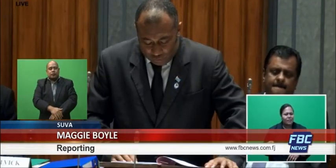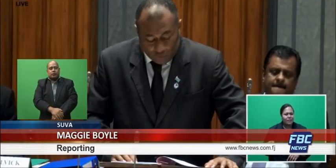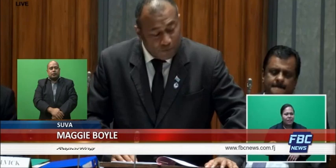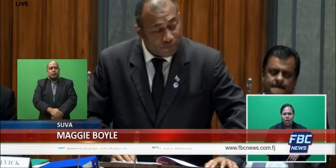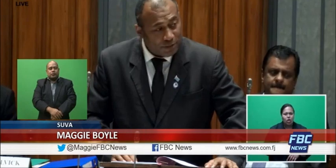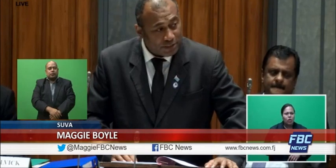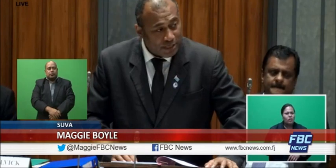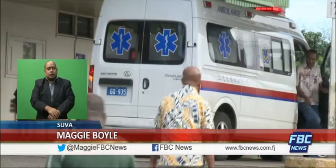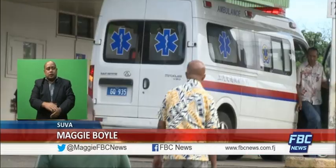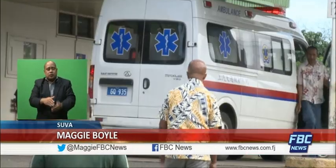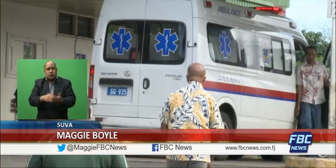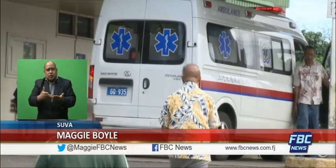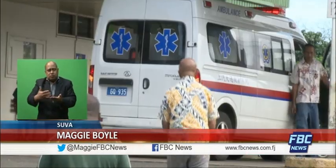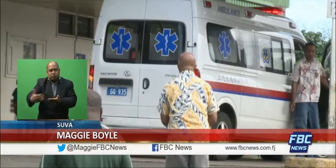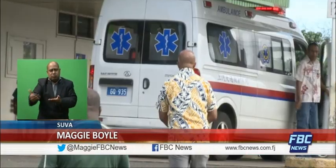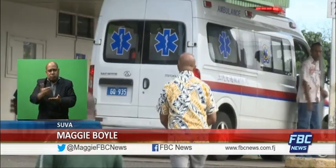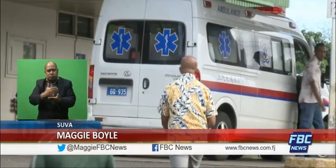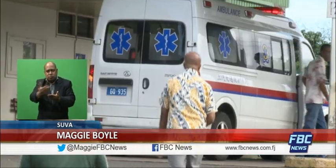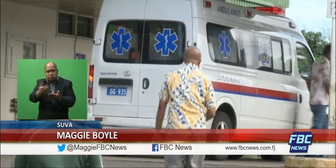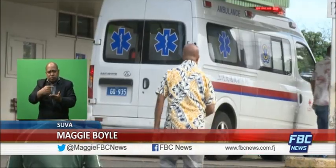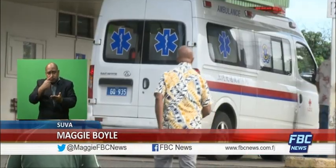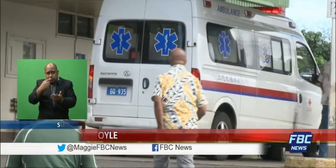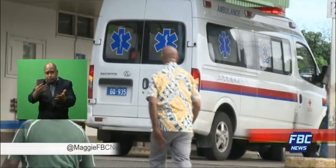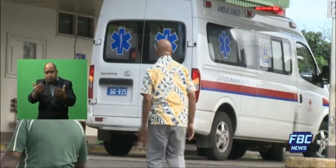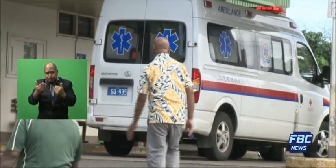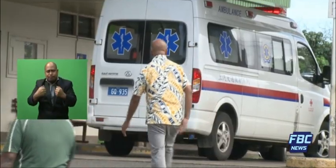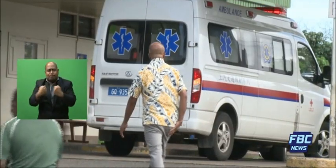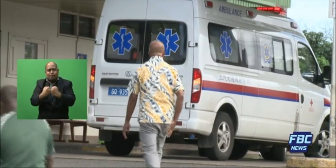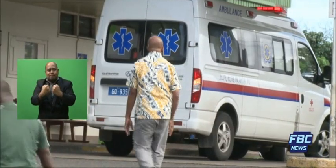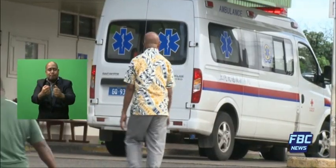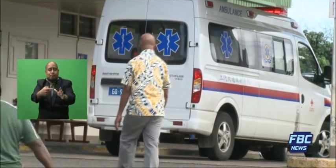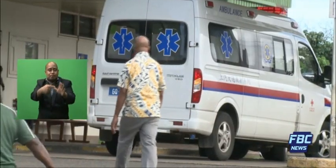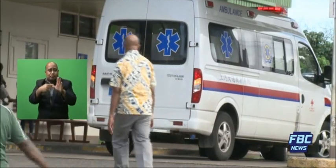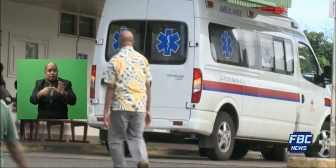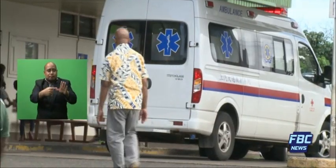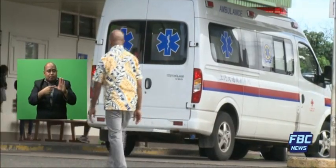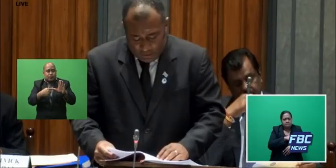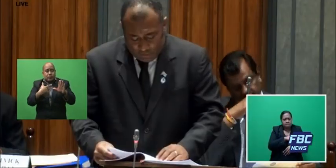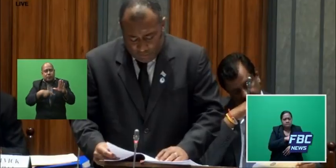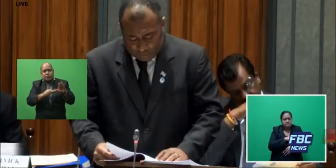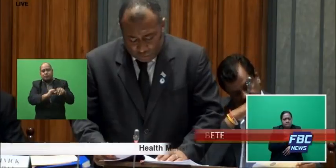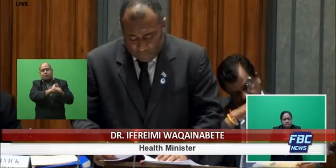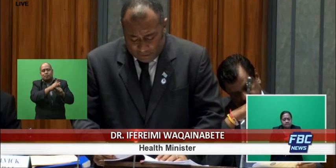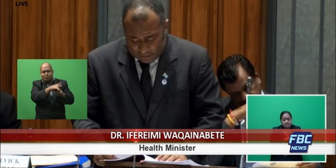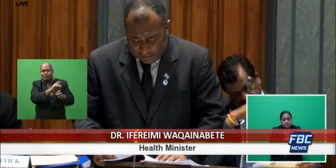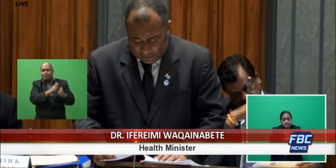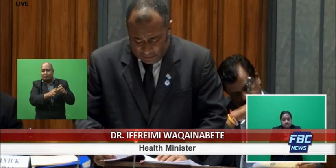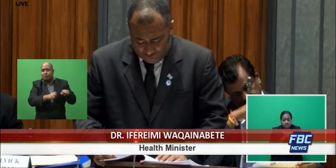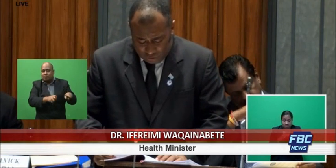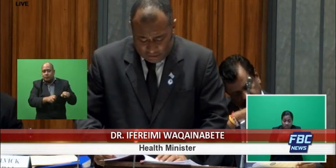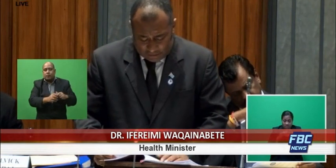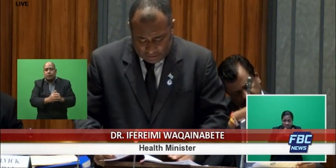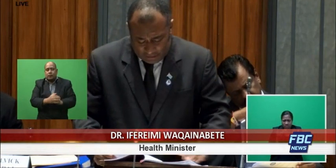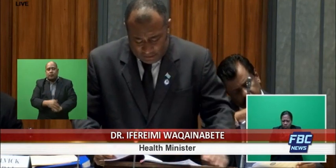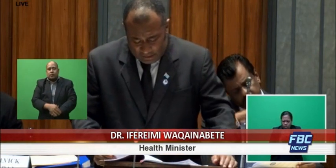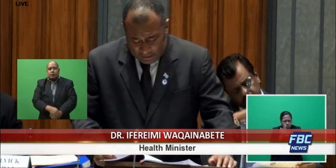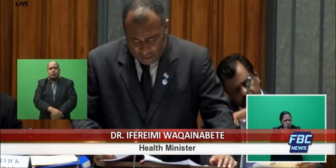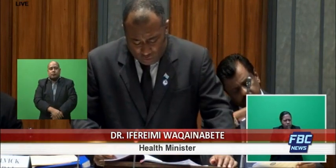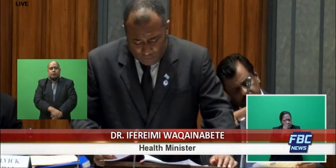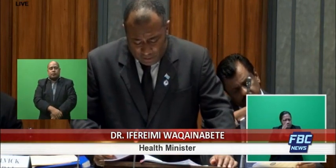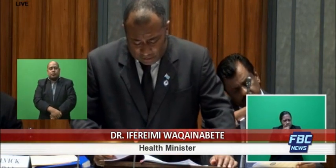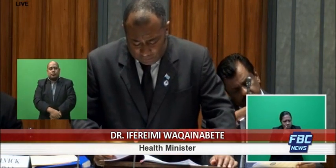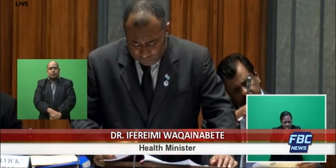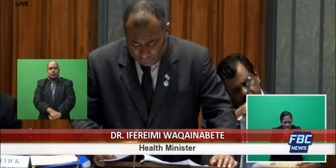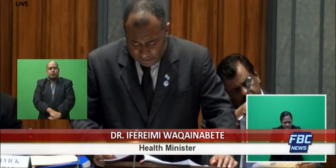collective response that's made Fiji's fight against the global pandemic stamp out any curve. We have stopped the disease in its tracks, and